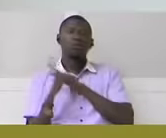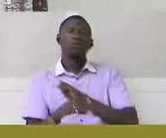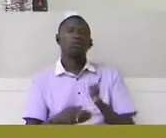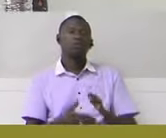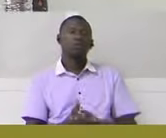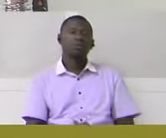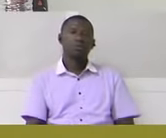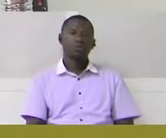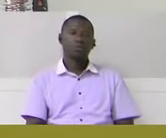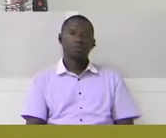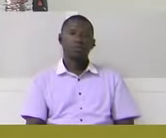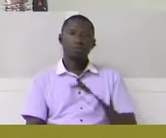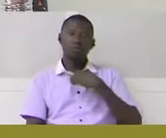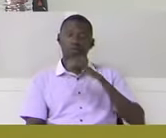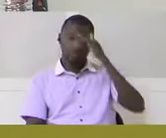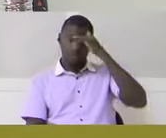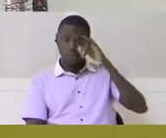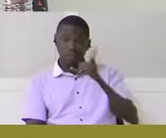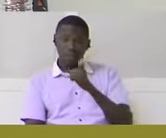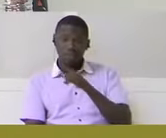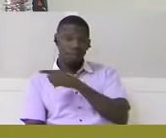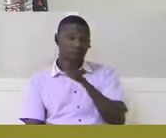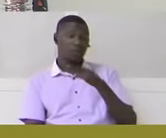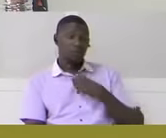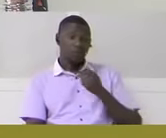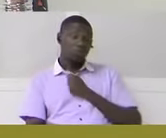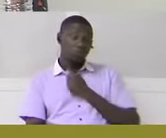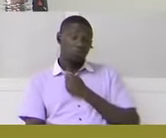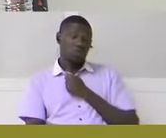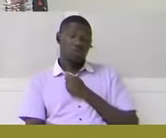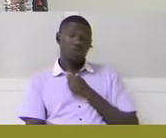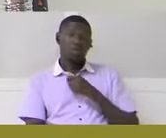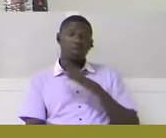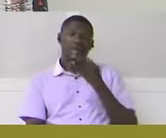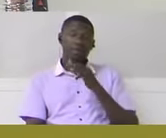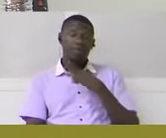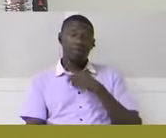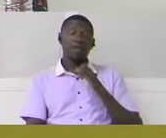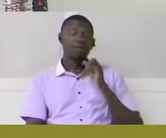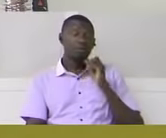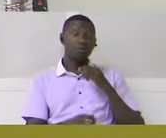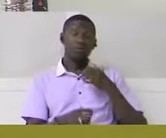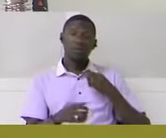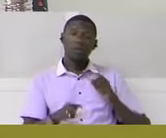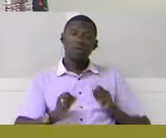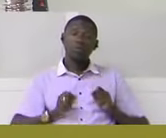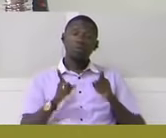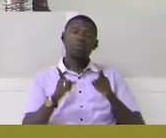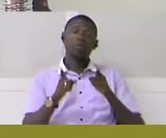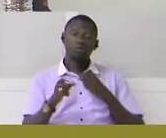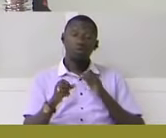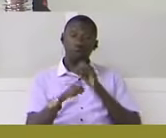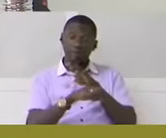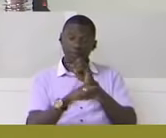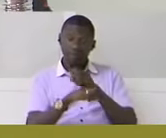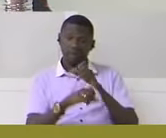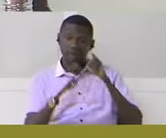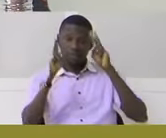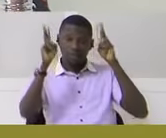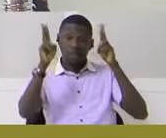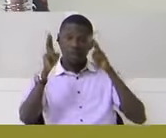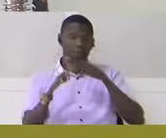And would you agree that they would be too scared to do so, even if they were to have the opportunity? Fue beso nanyin nako